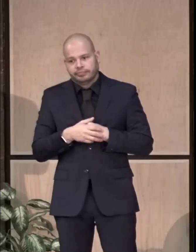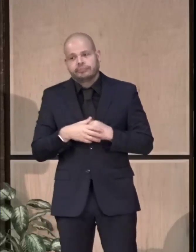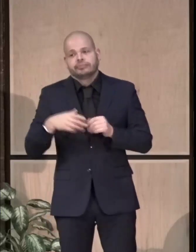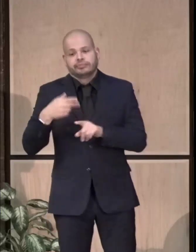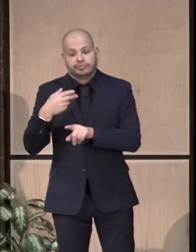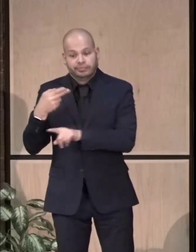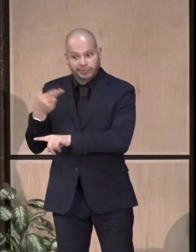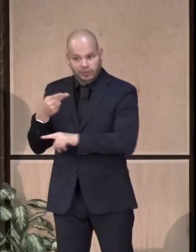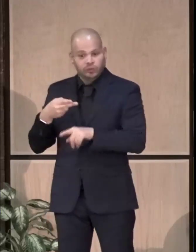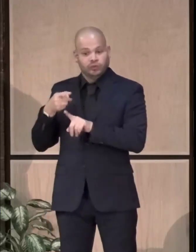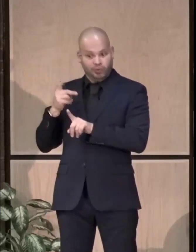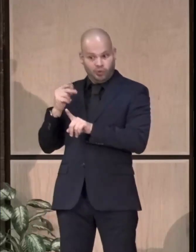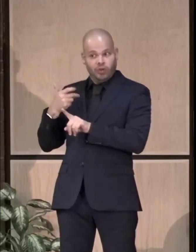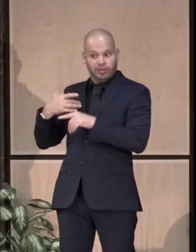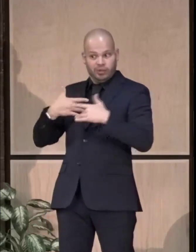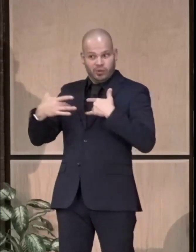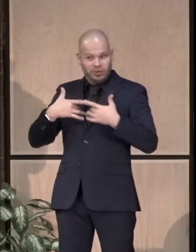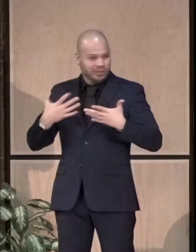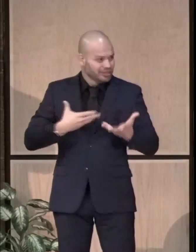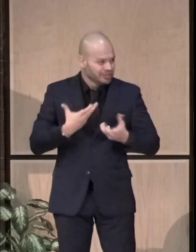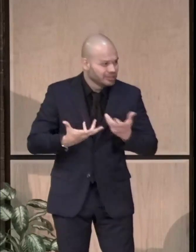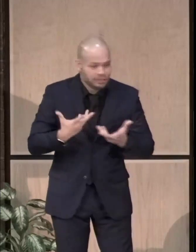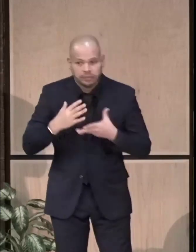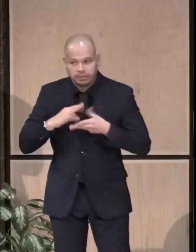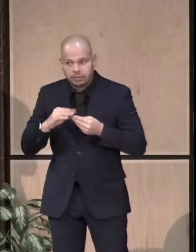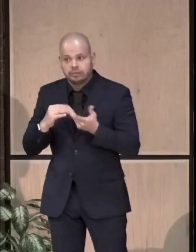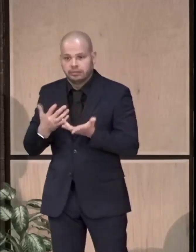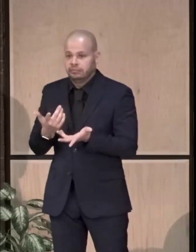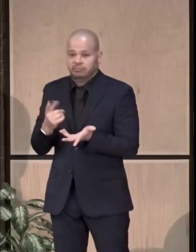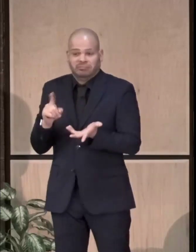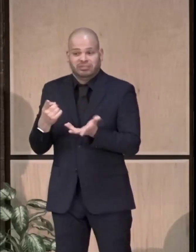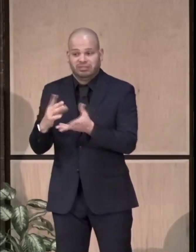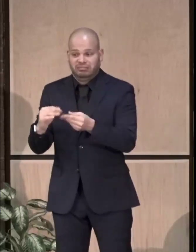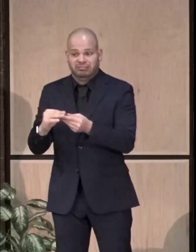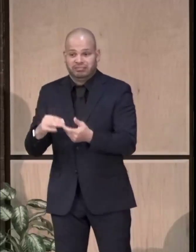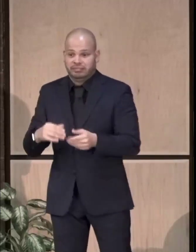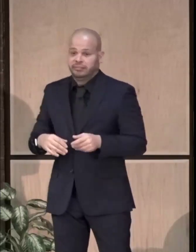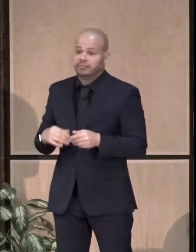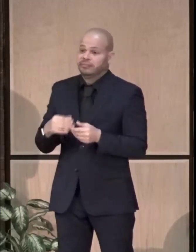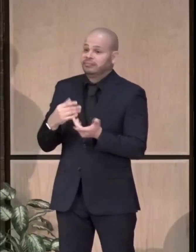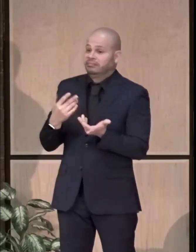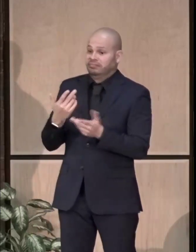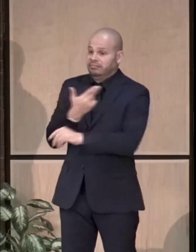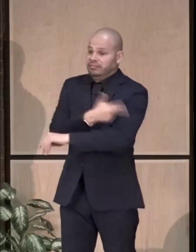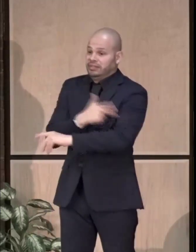And what I can recall, he was just concerned, and I just filled him in on that he was at the hospital seeking help